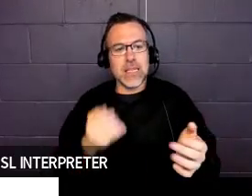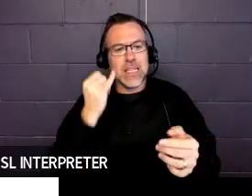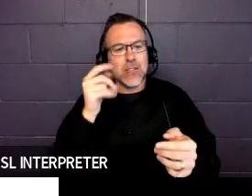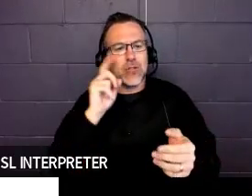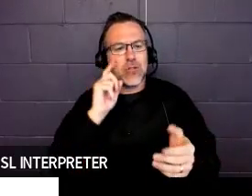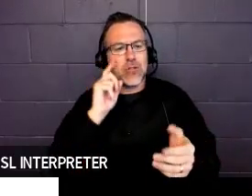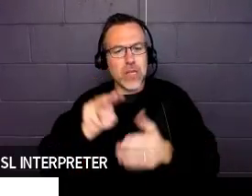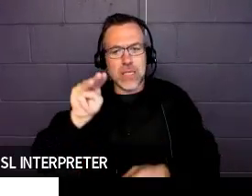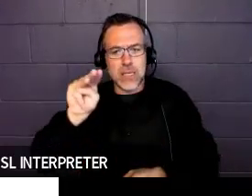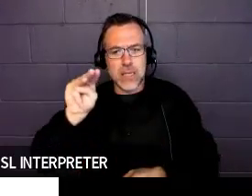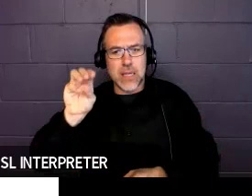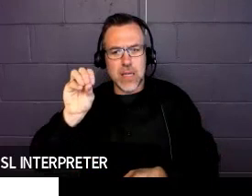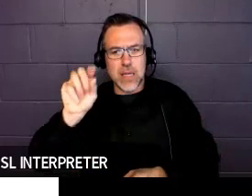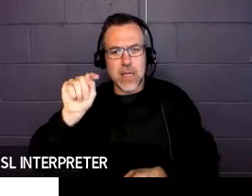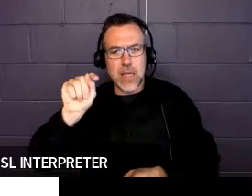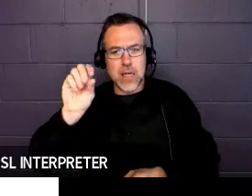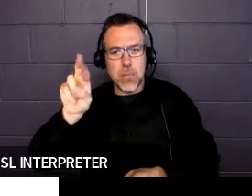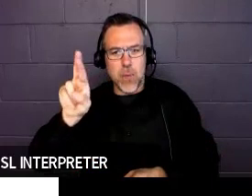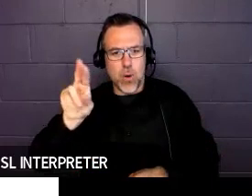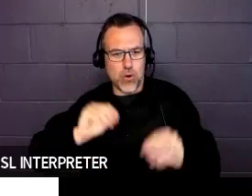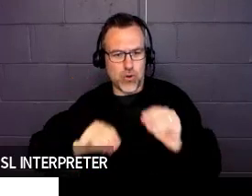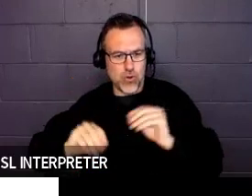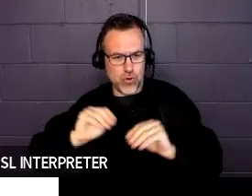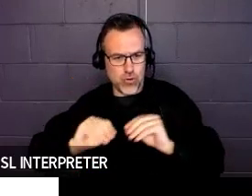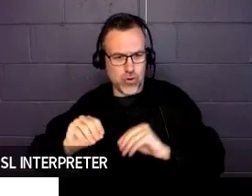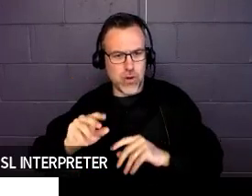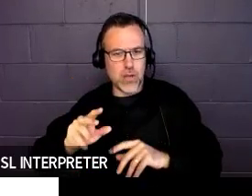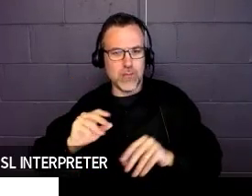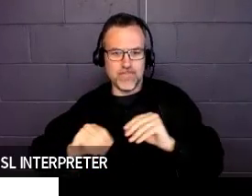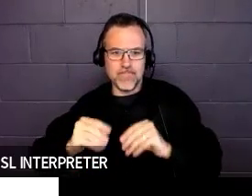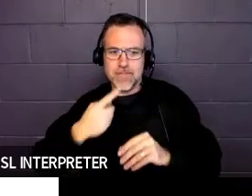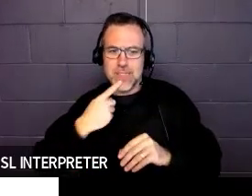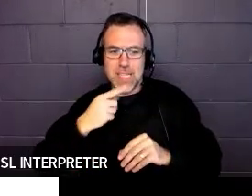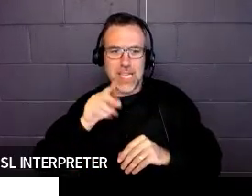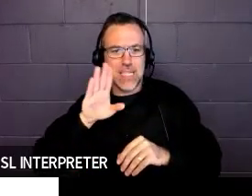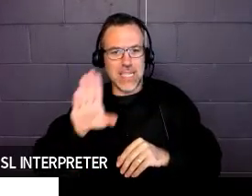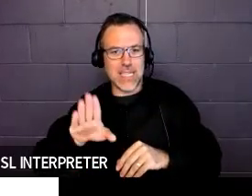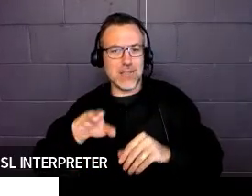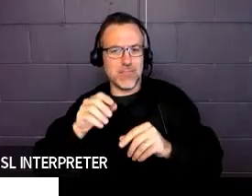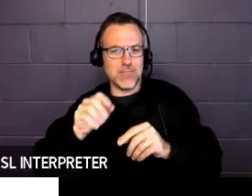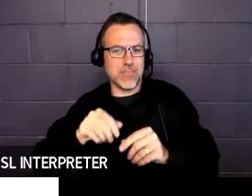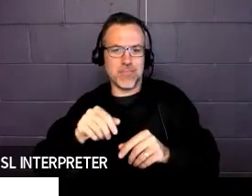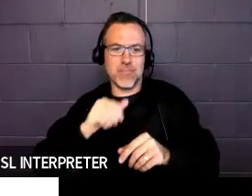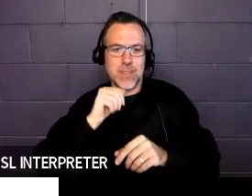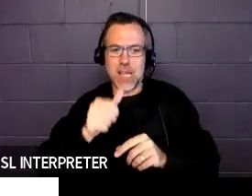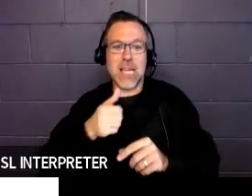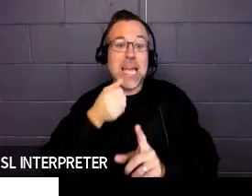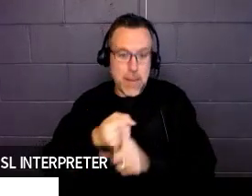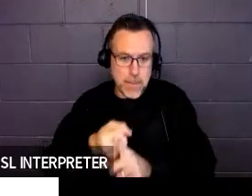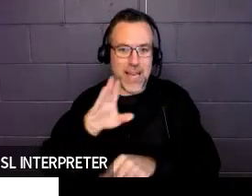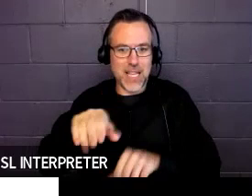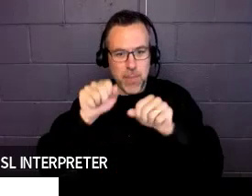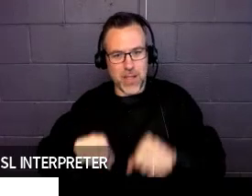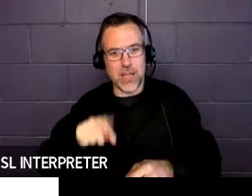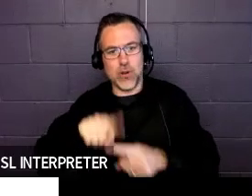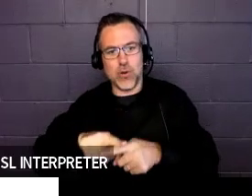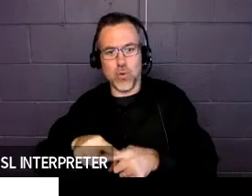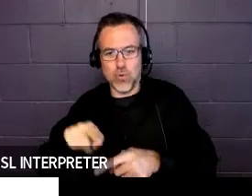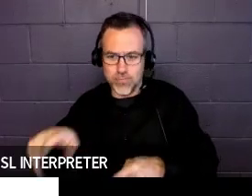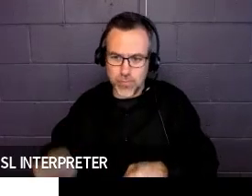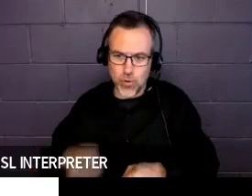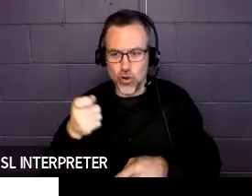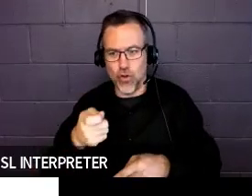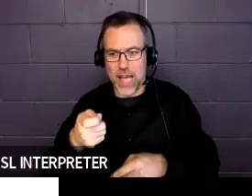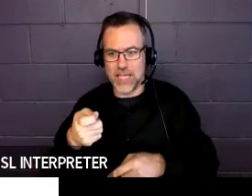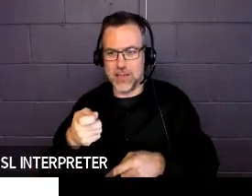see Michael's fine motor deficits impact his ability to maintain appropriate grasp on writing tools during writing time. So you've